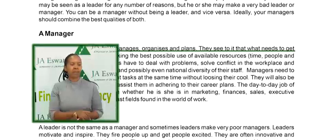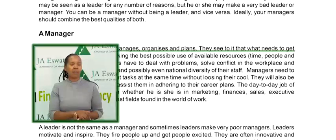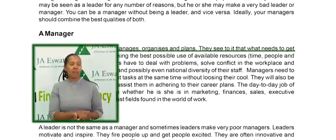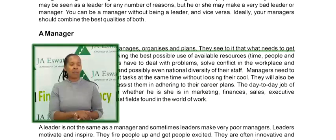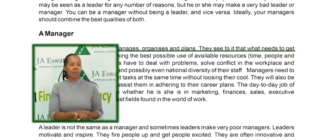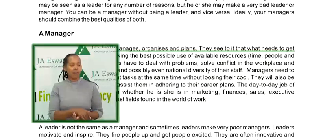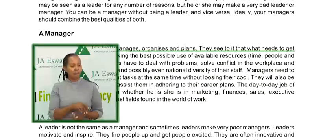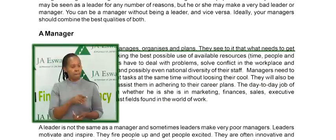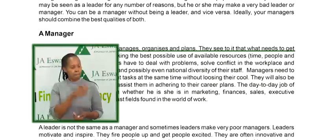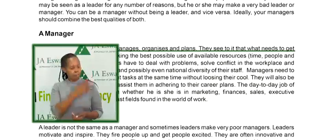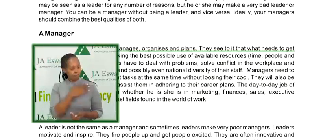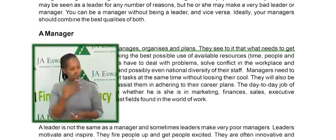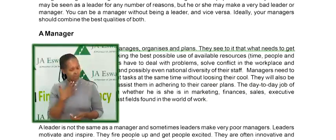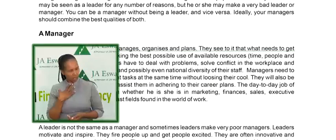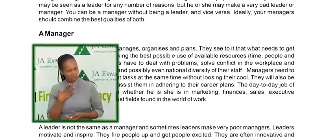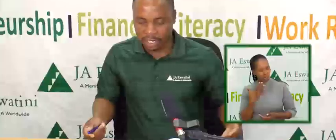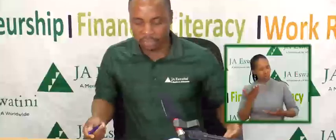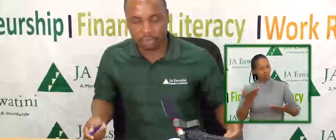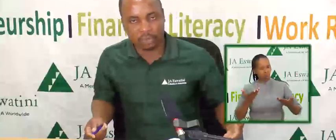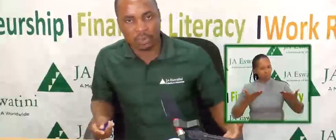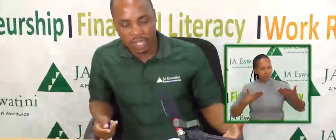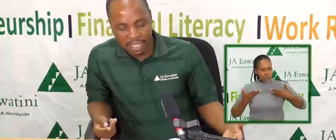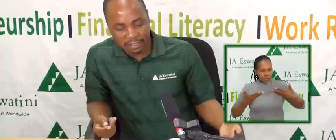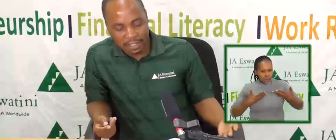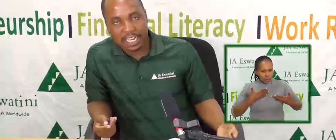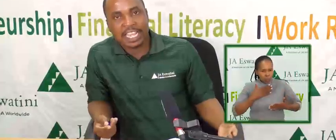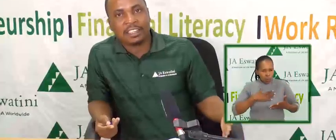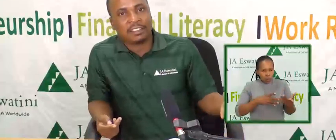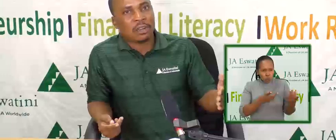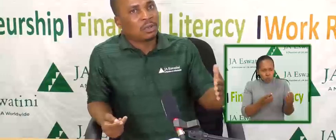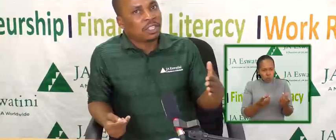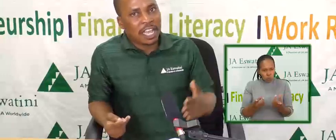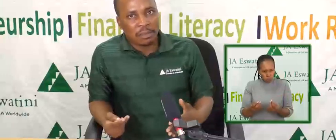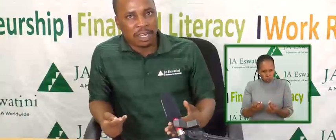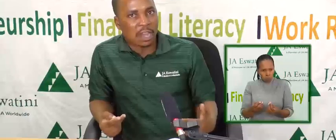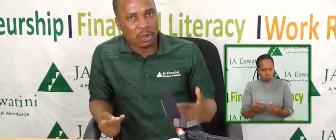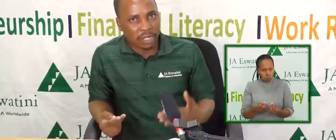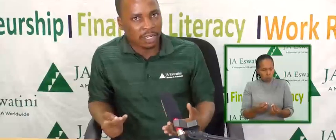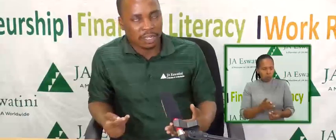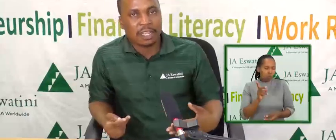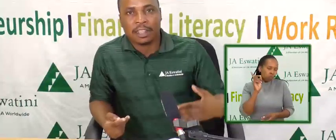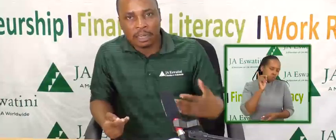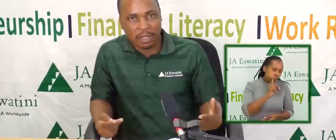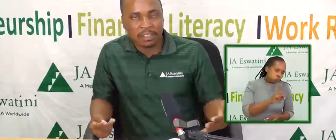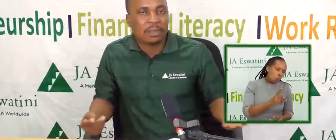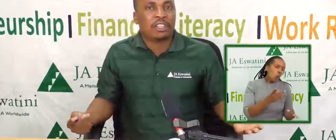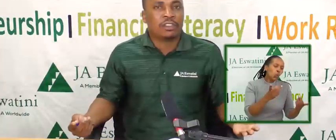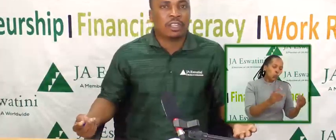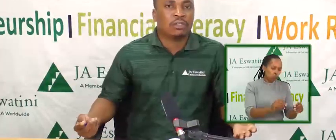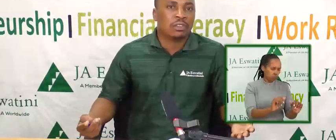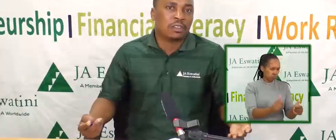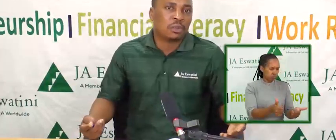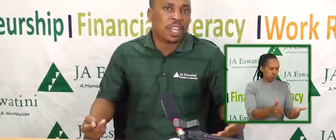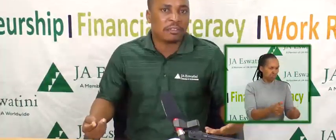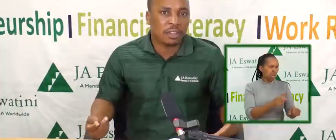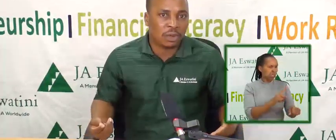whatever the organization has to do or the company has to do is done, and is done on time and accordingly. That person manages